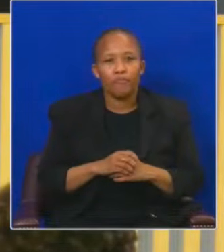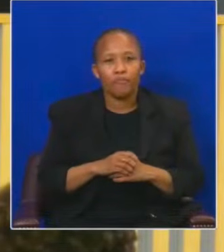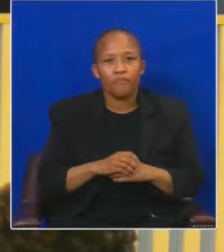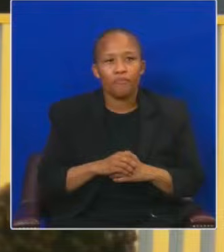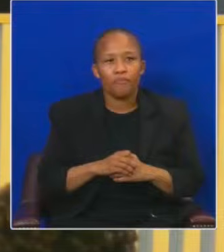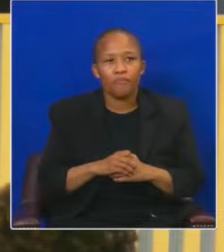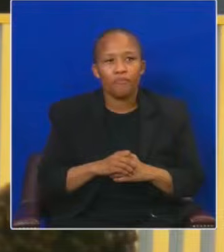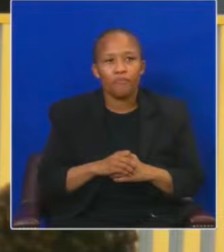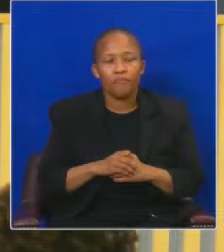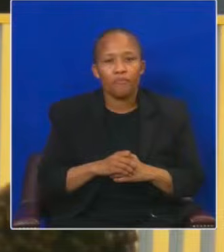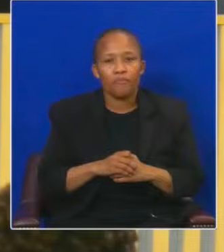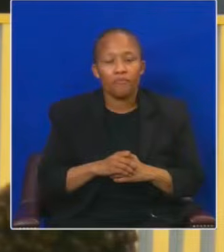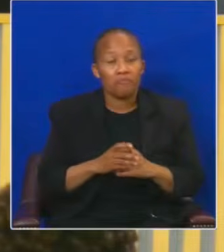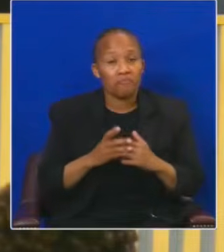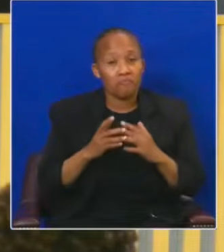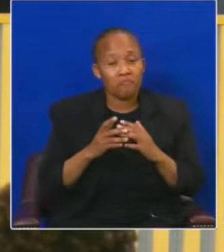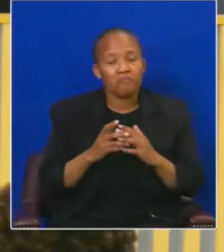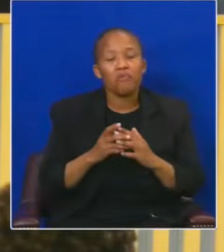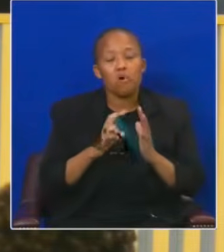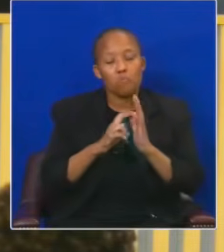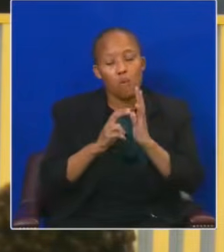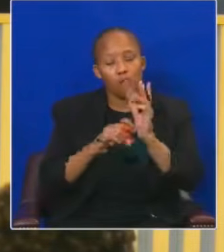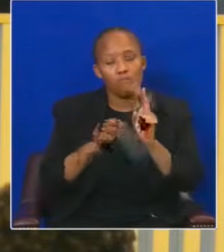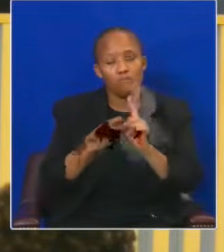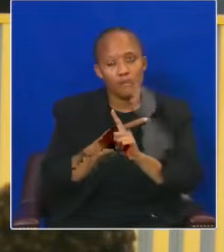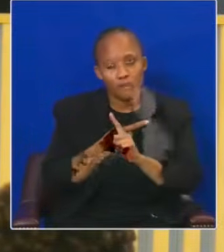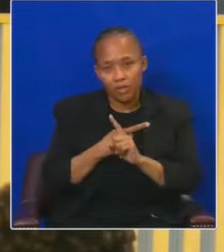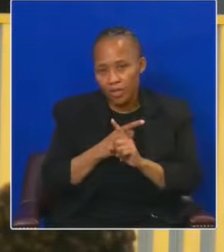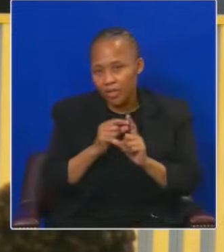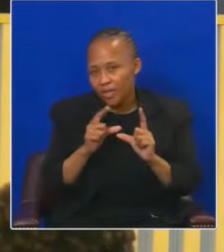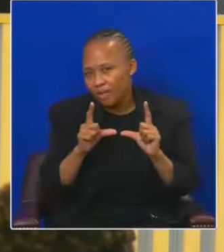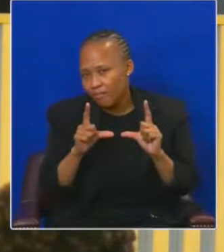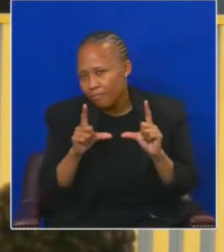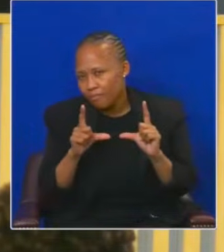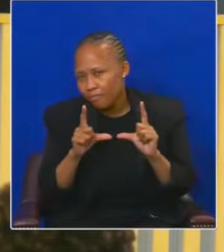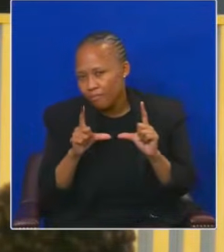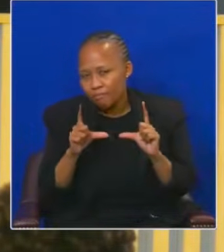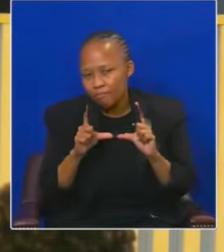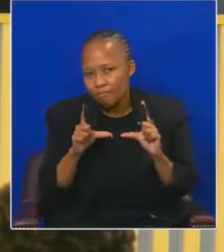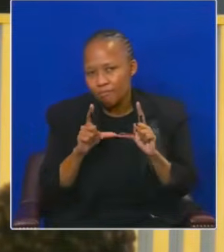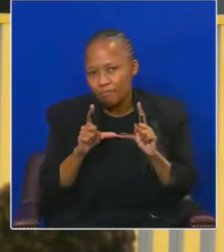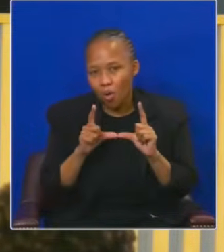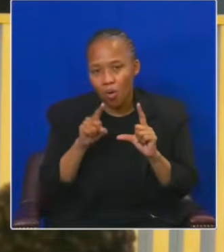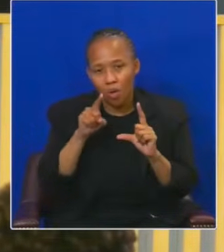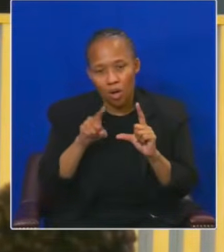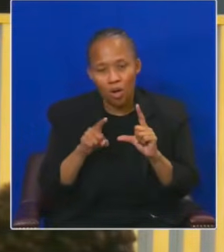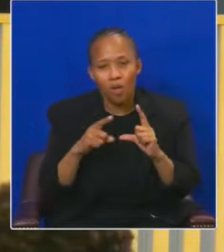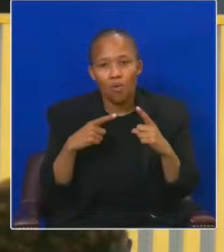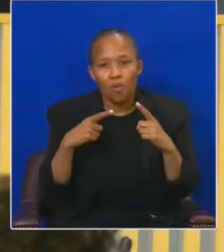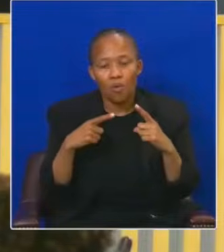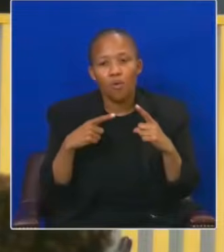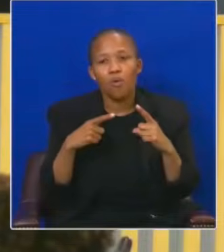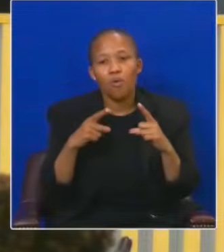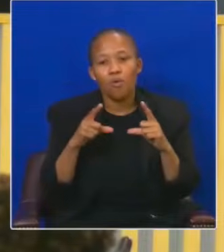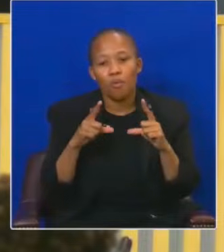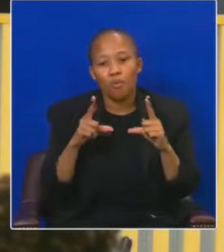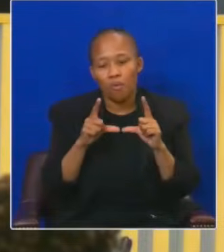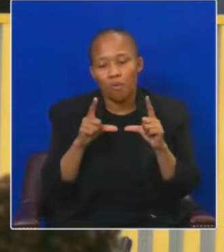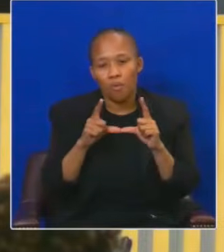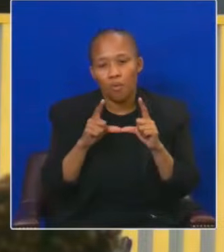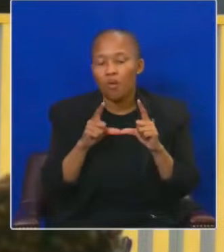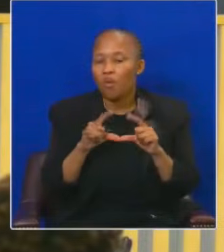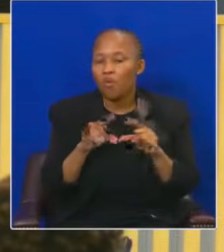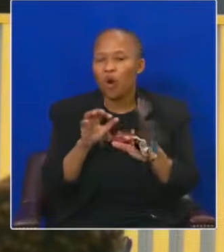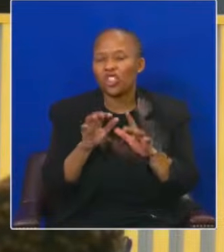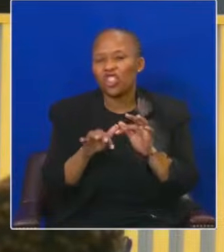permits that were digitally signed or digitally pre-signed. In one of the registered, we have